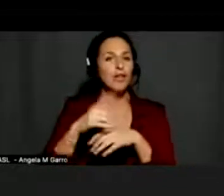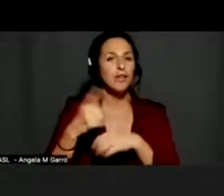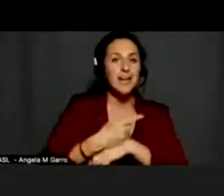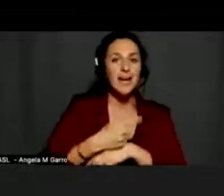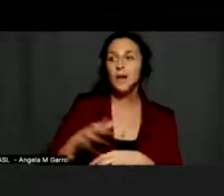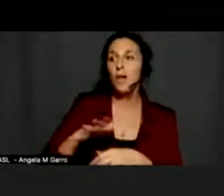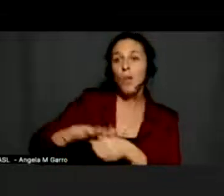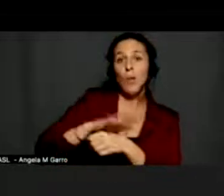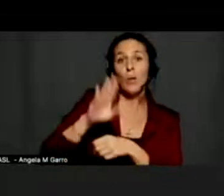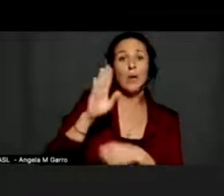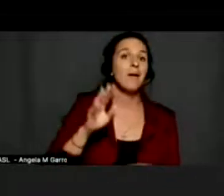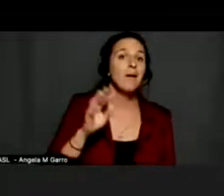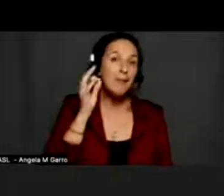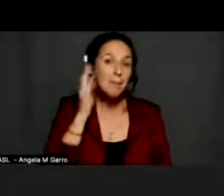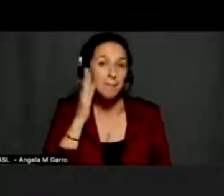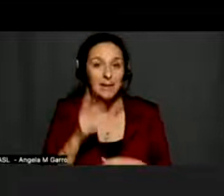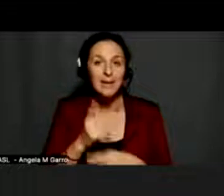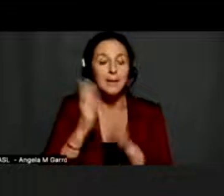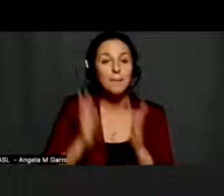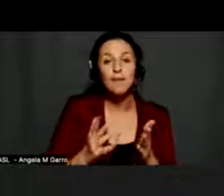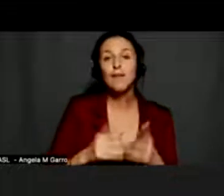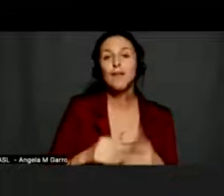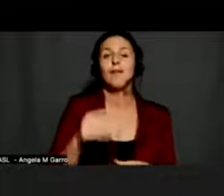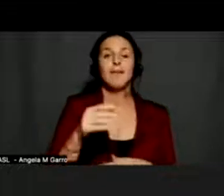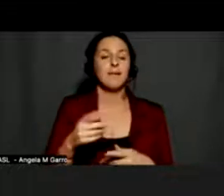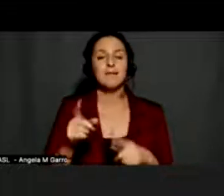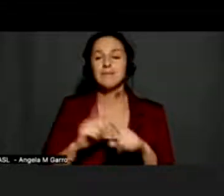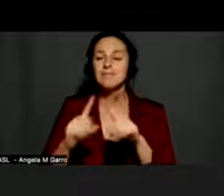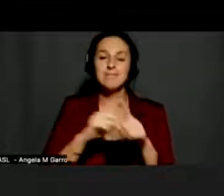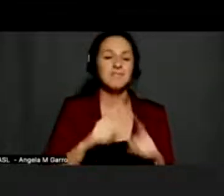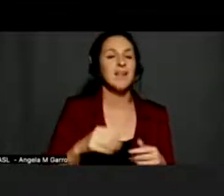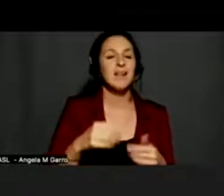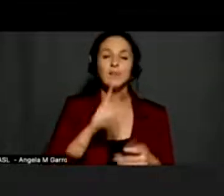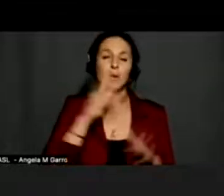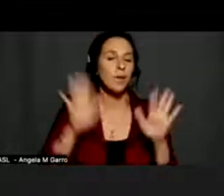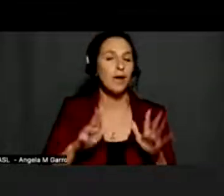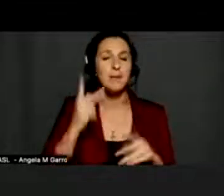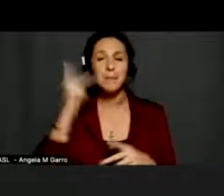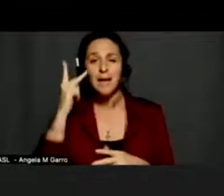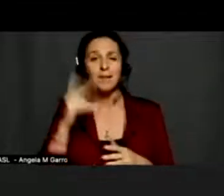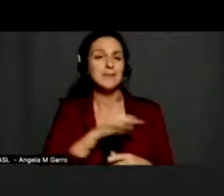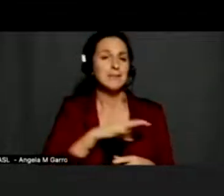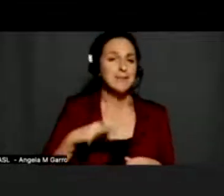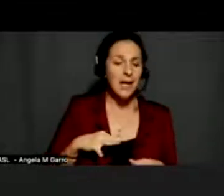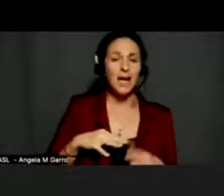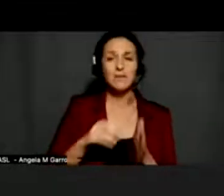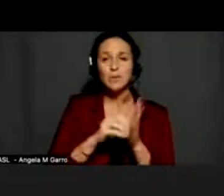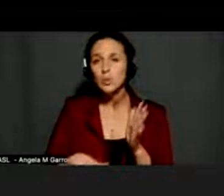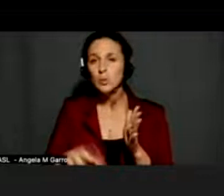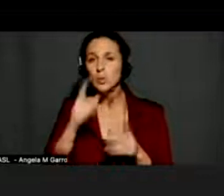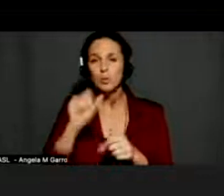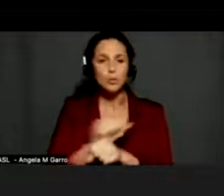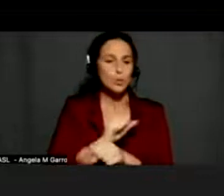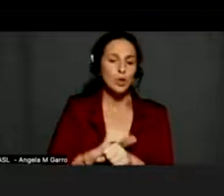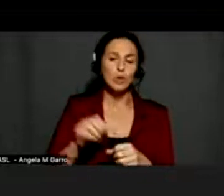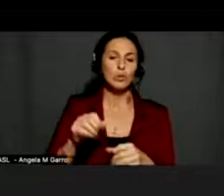Waste. It was wonderful. And the parents and the staff and the students that put all the work into putting that together, it was